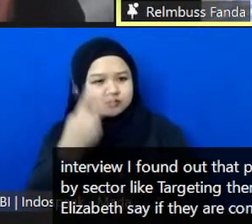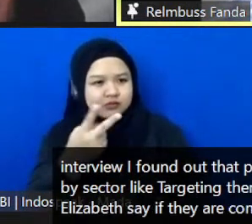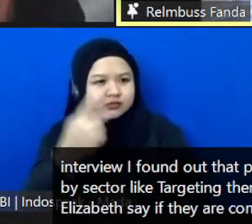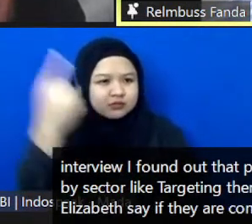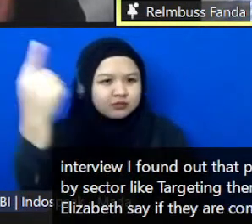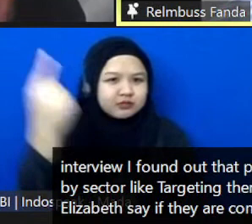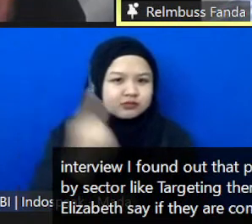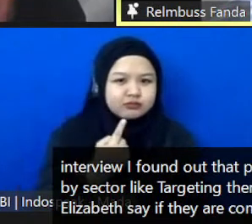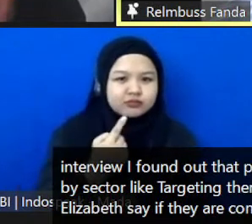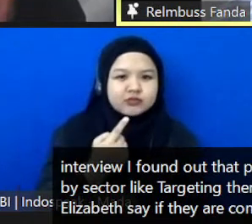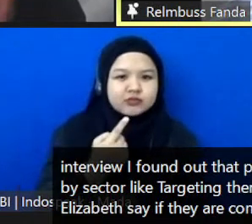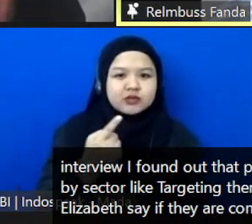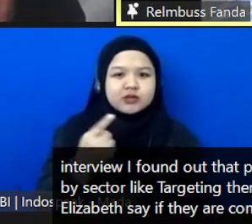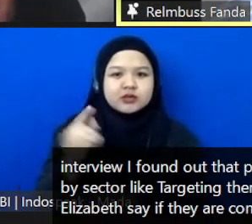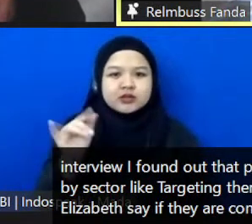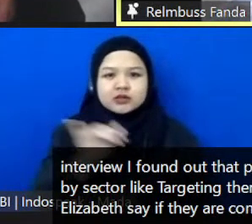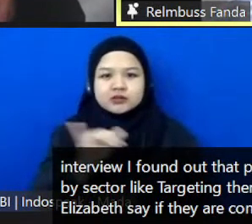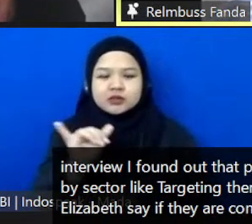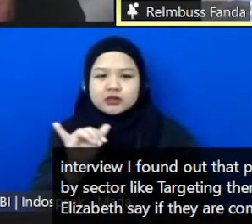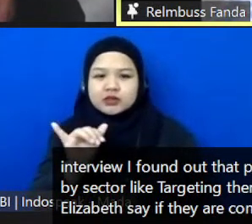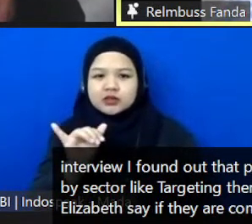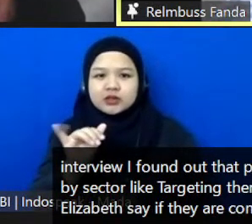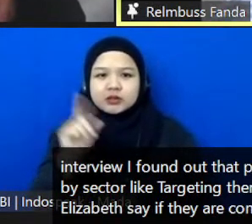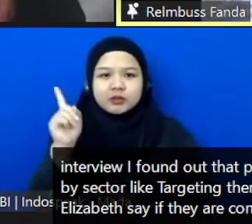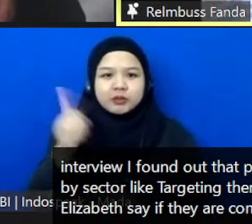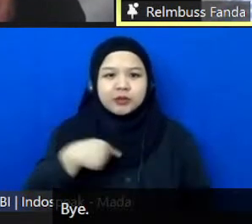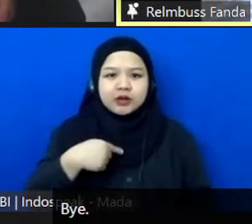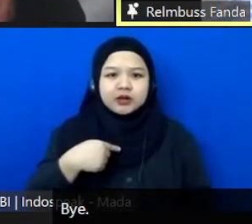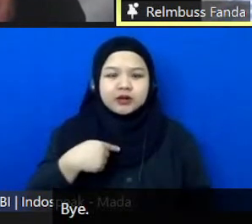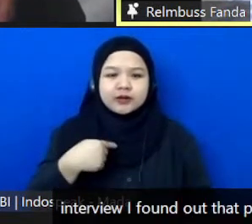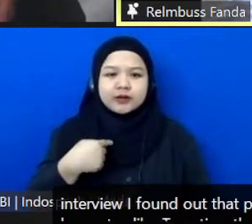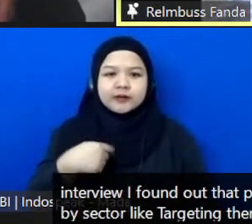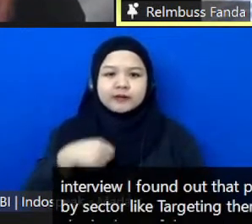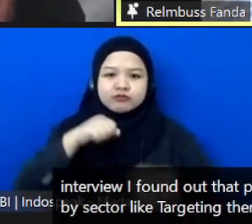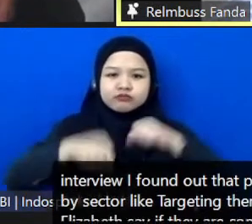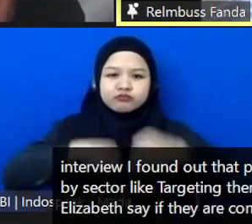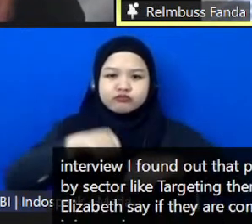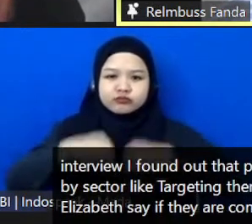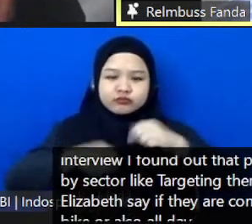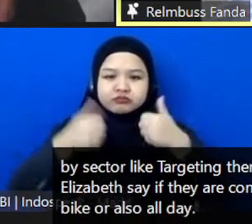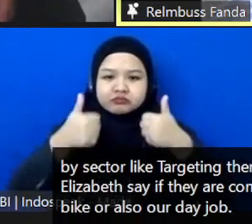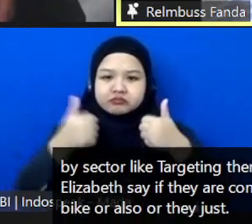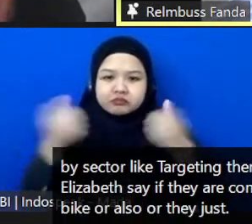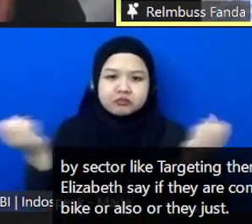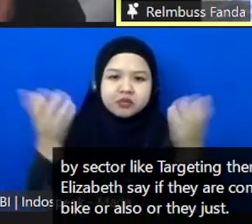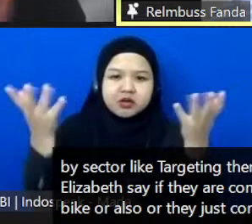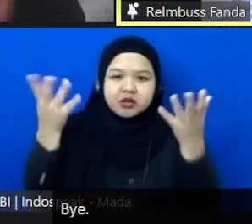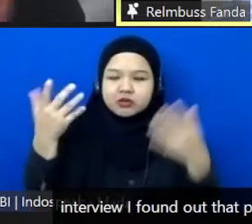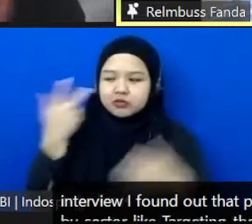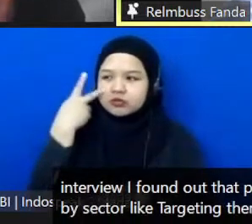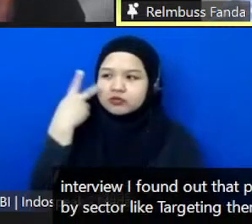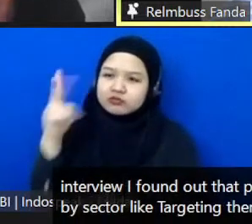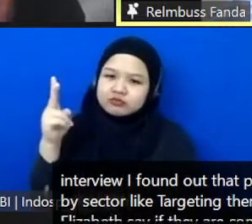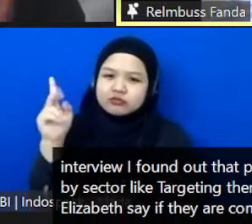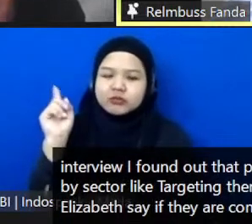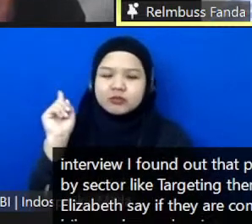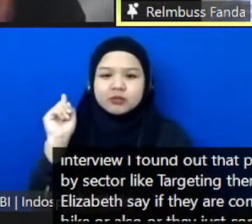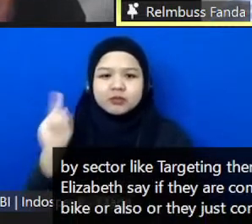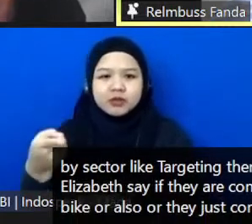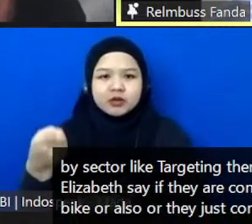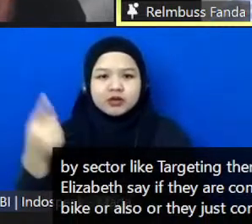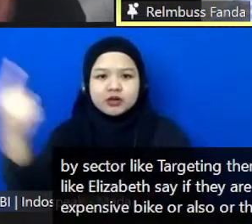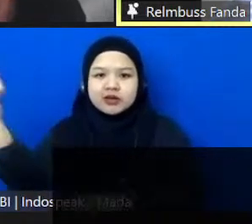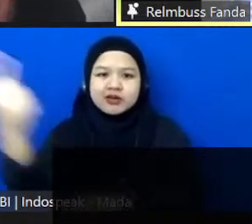some expensive bike, or they just come by using like